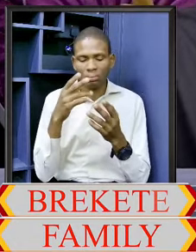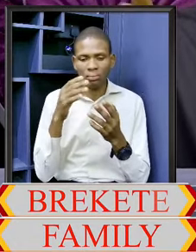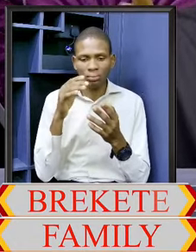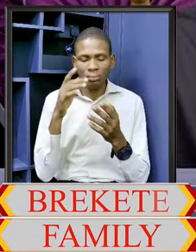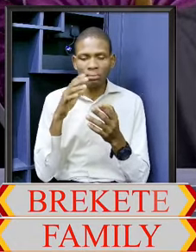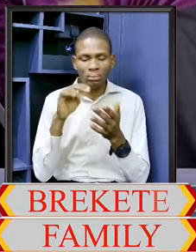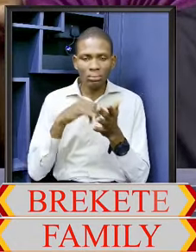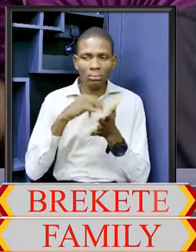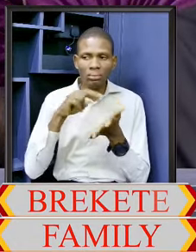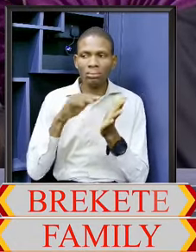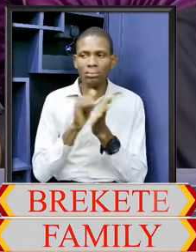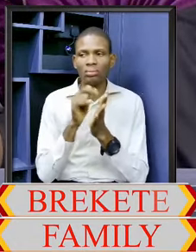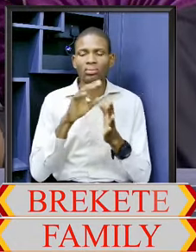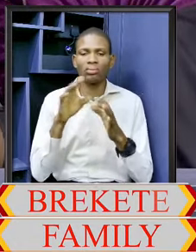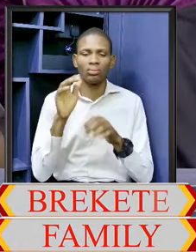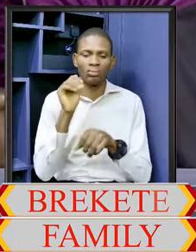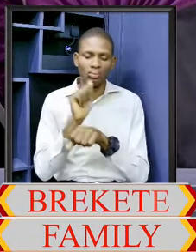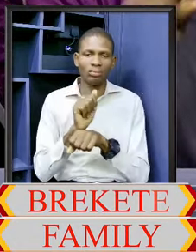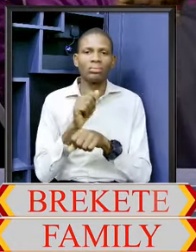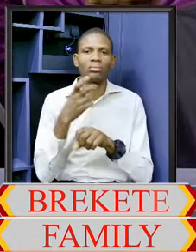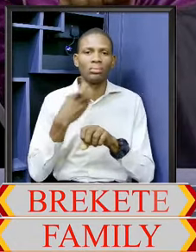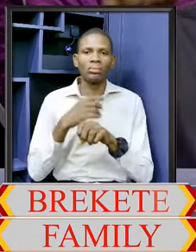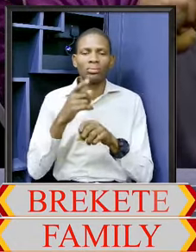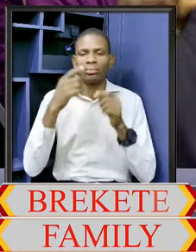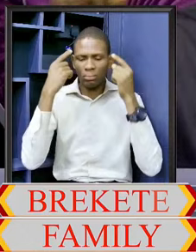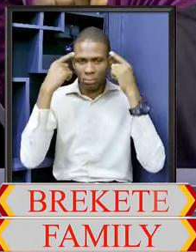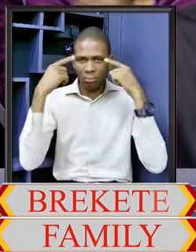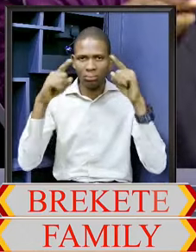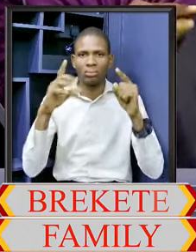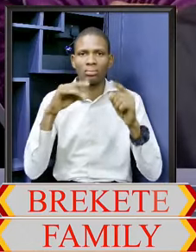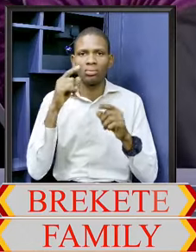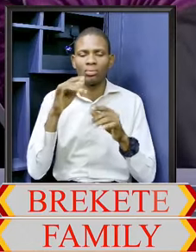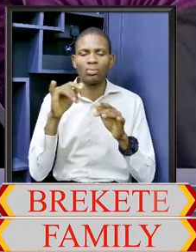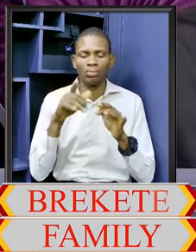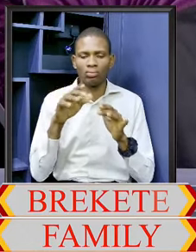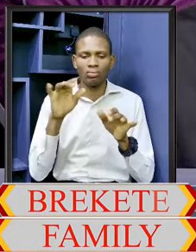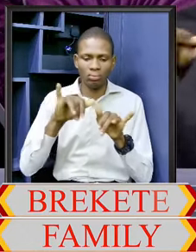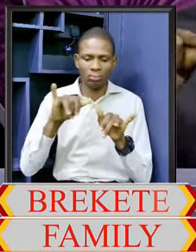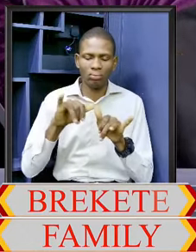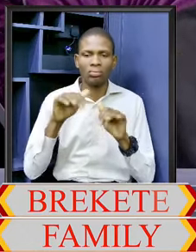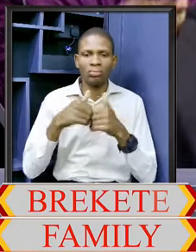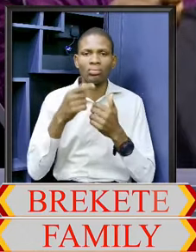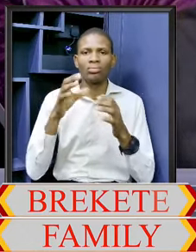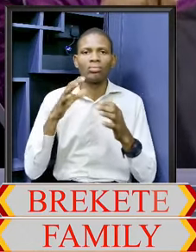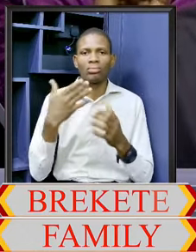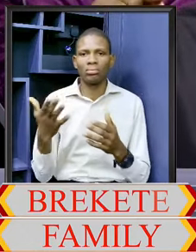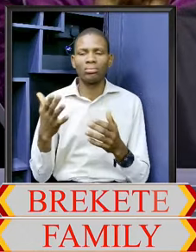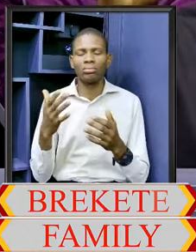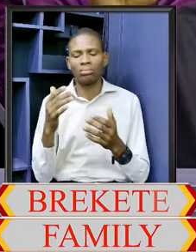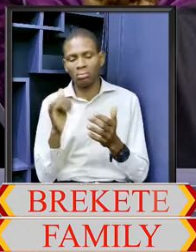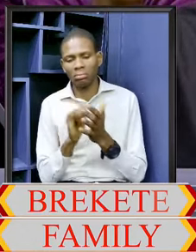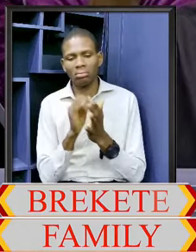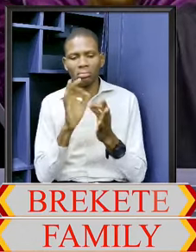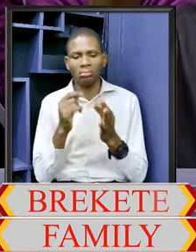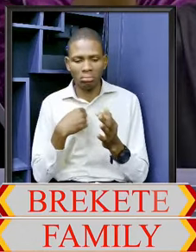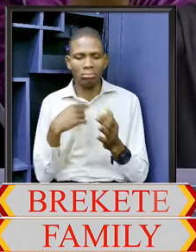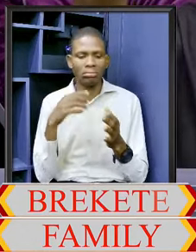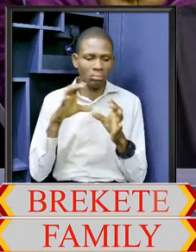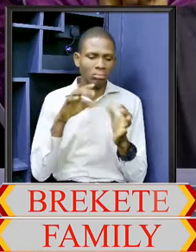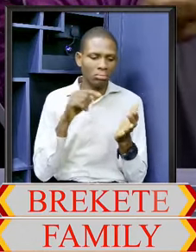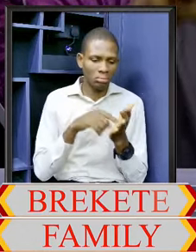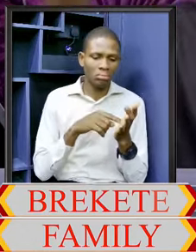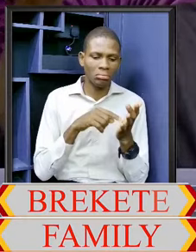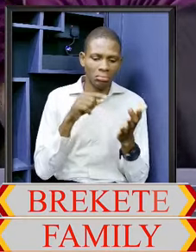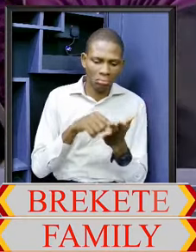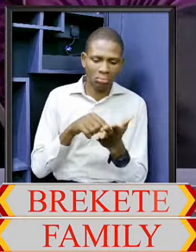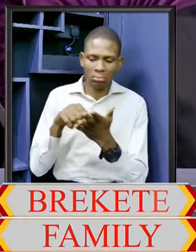hard. And I will succeed. So that if you measure the way they do these things, they know that if I do this thing, do this thing, do this thing, do this thing, do this thing, do